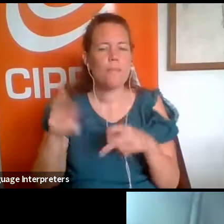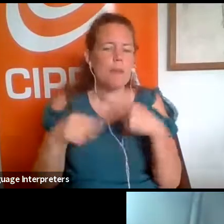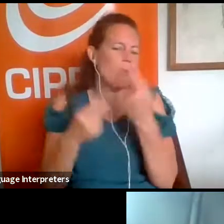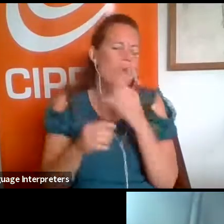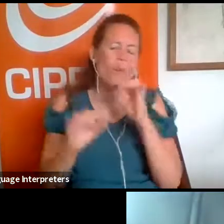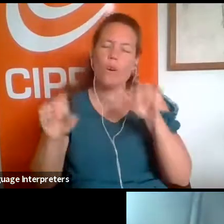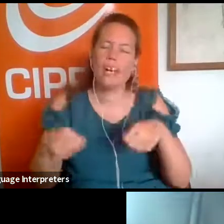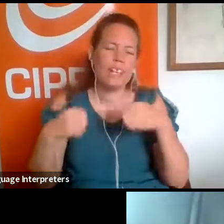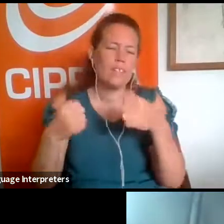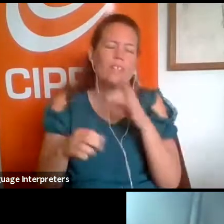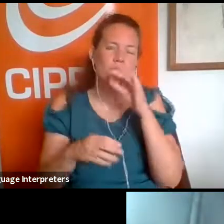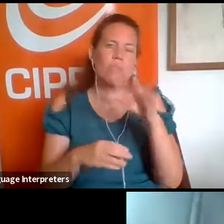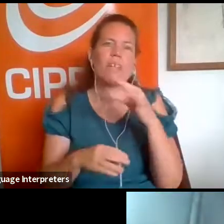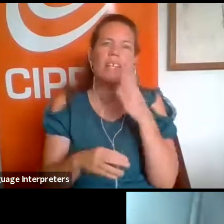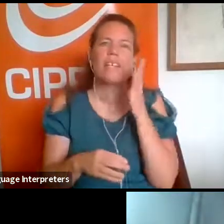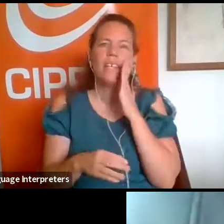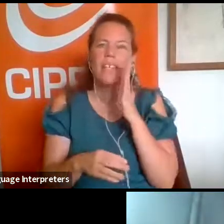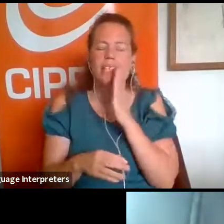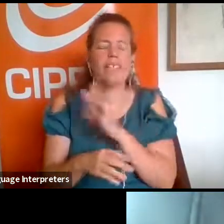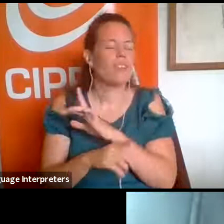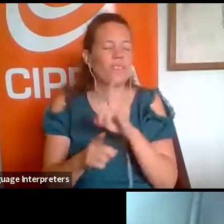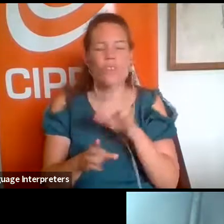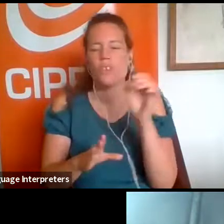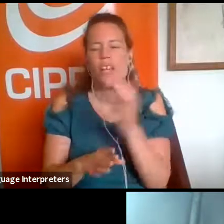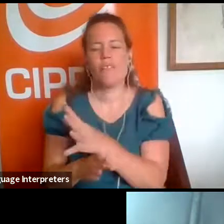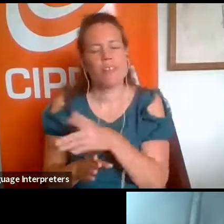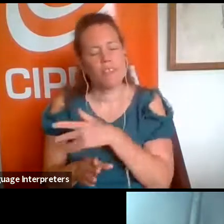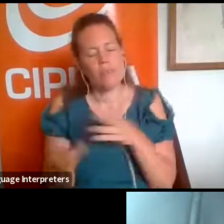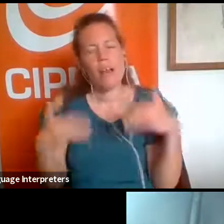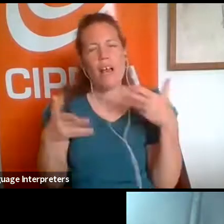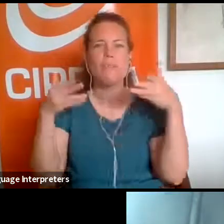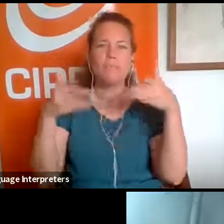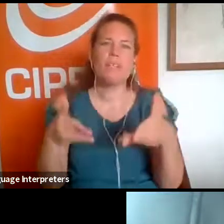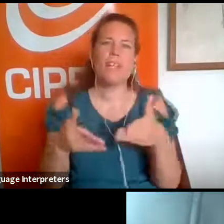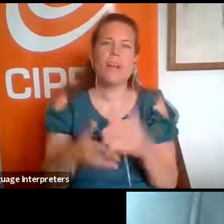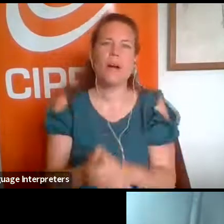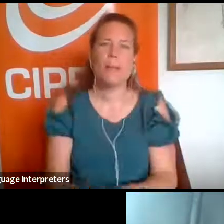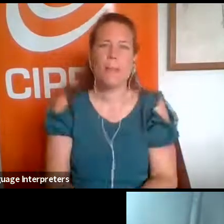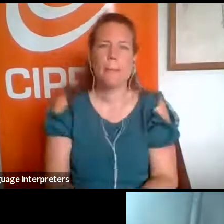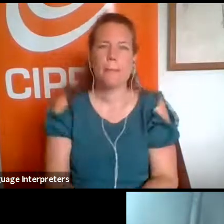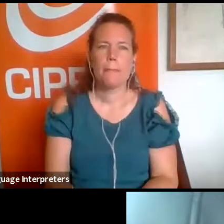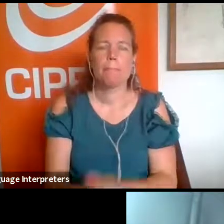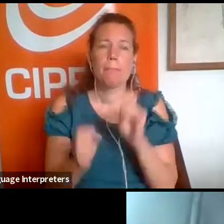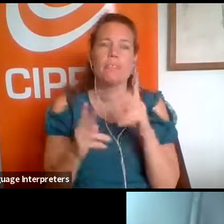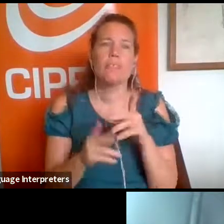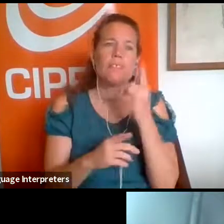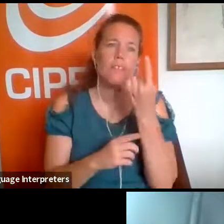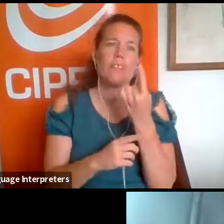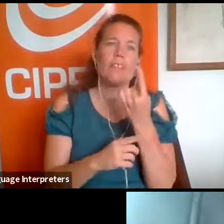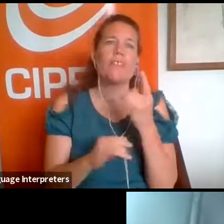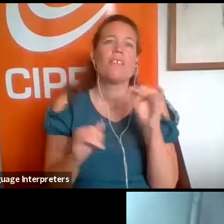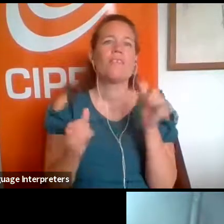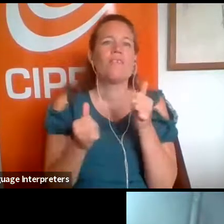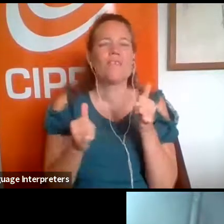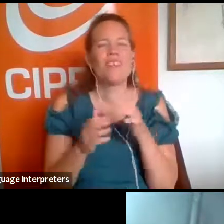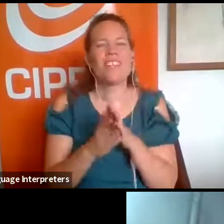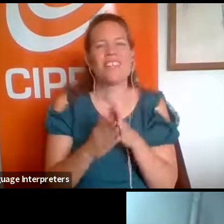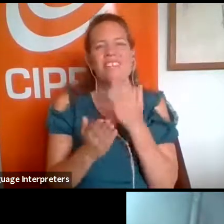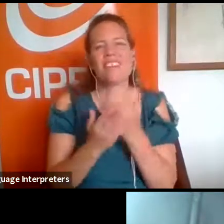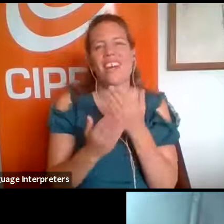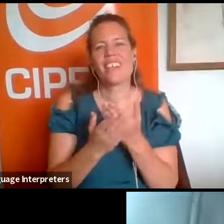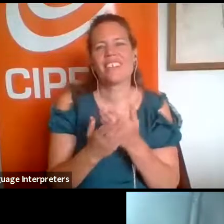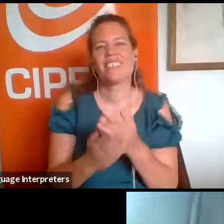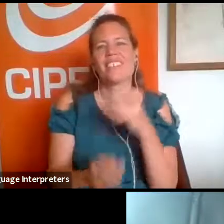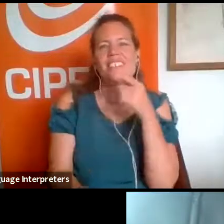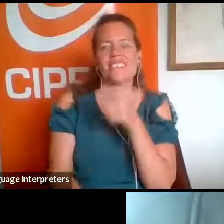not left out. Yes, and I'm glad to be here. And I think one fun fact is that Cecilia has written so much